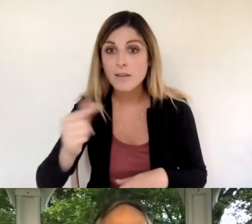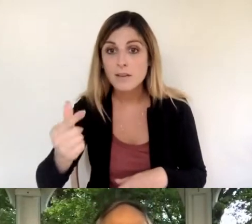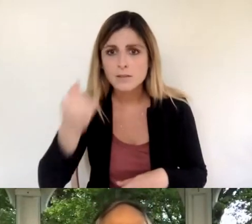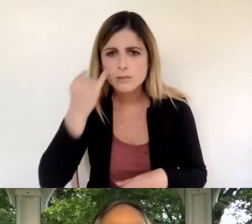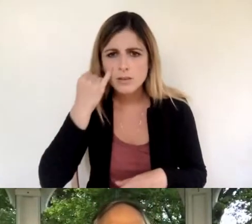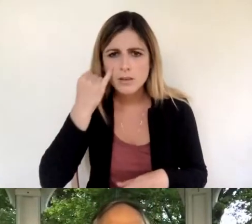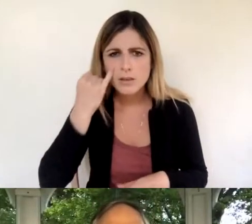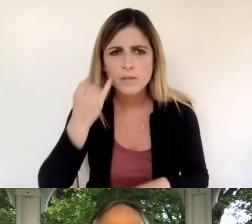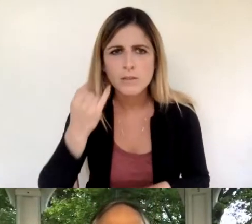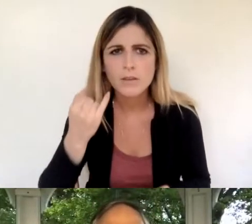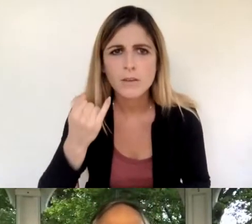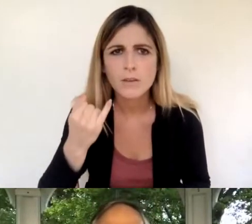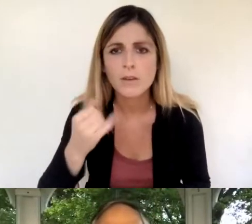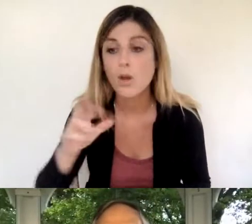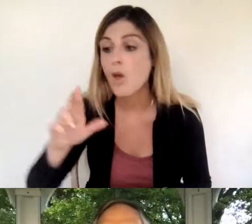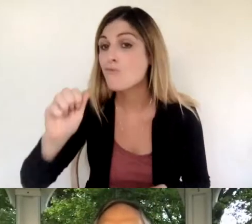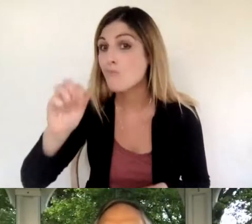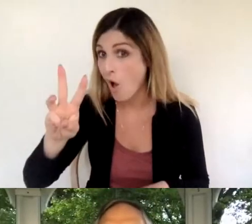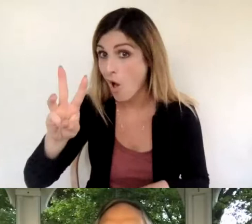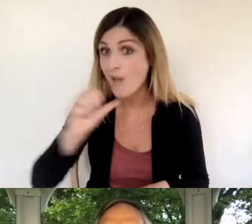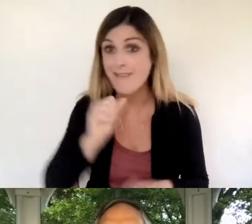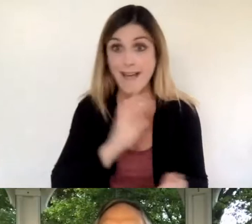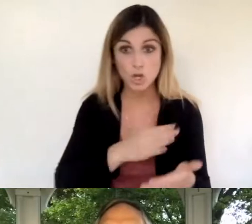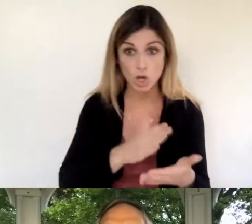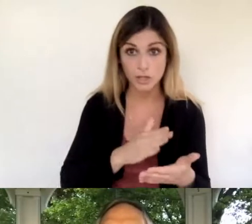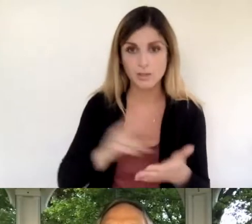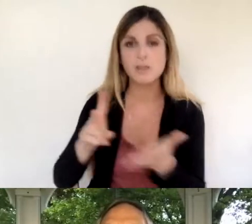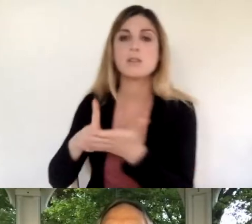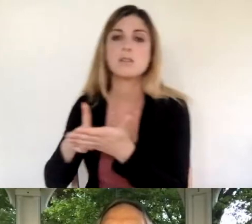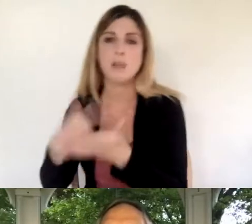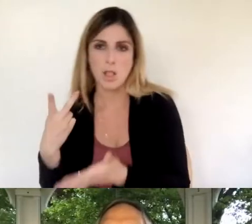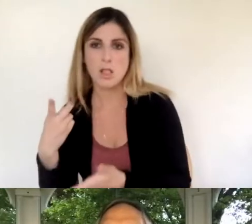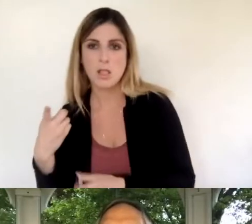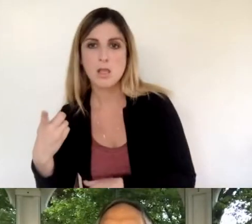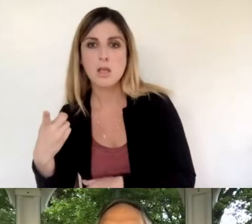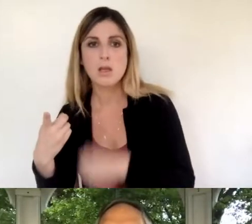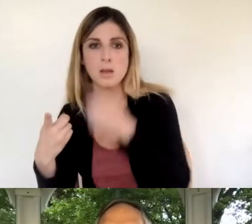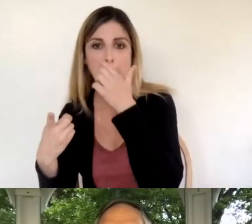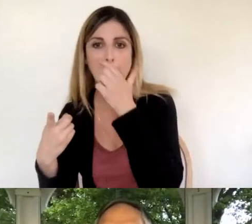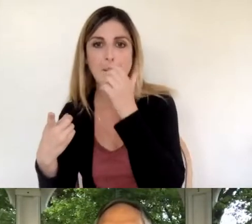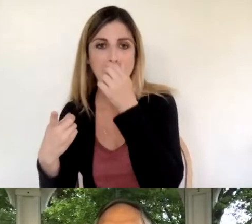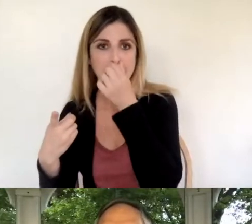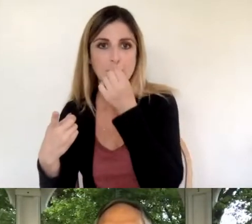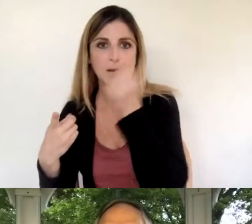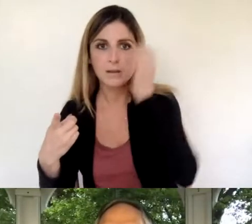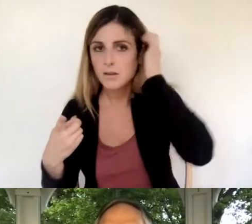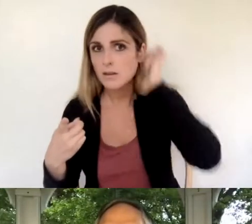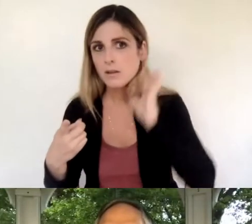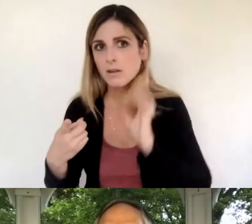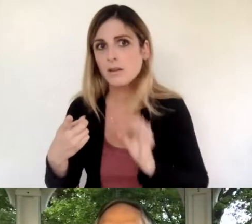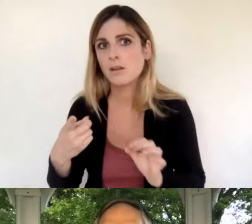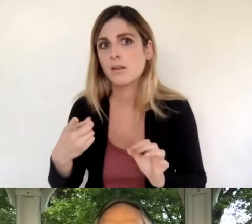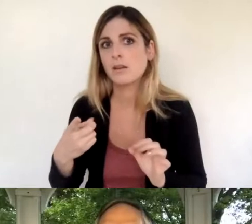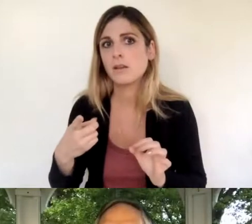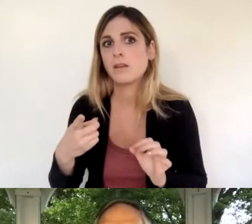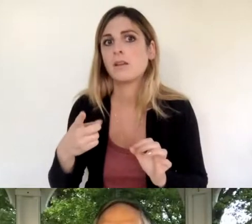correct? If it's raw, it's double, and that's just volume. That's just about the volume. It's same amount of calcium, but you have to double it